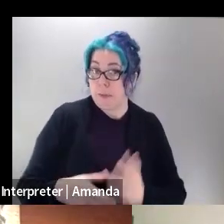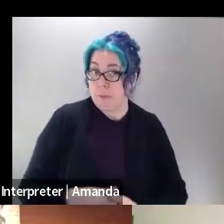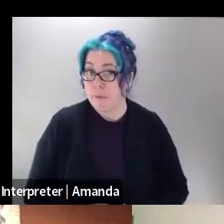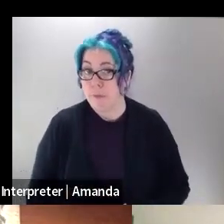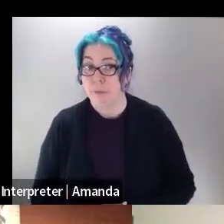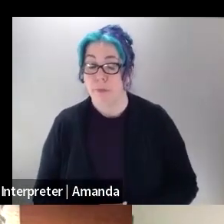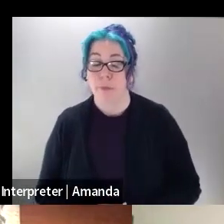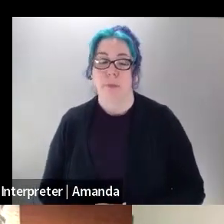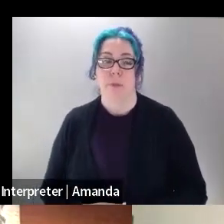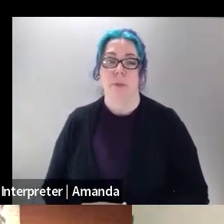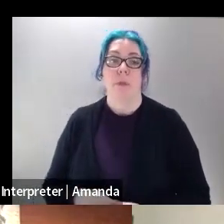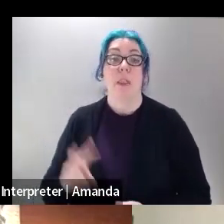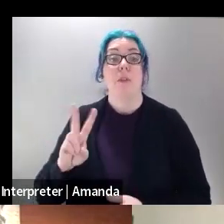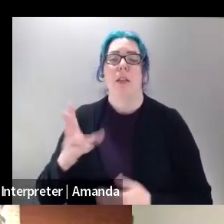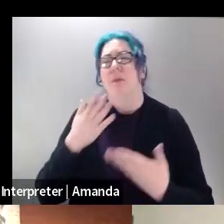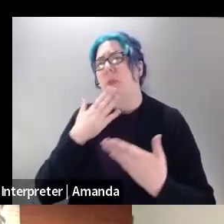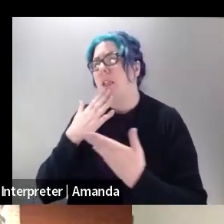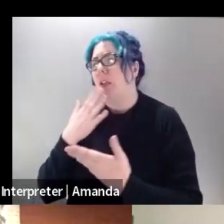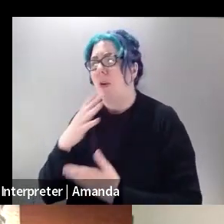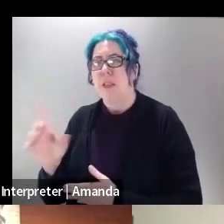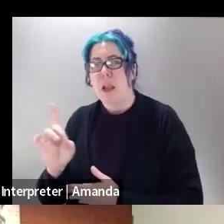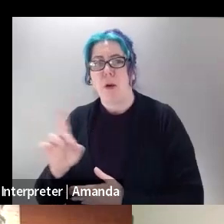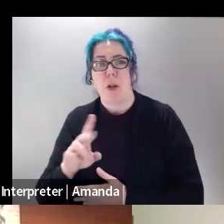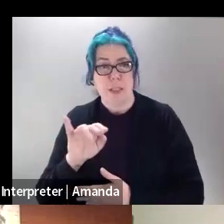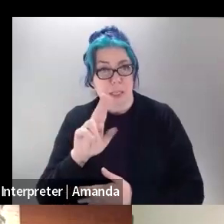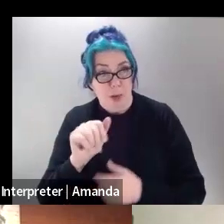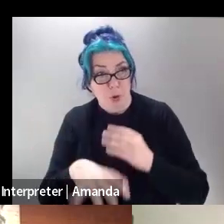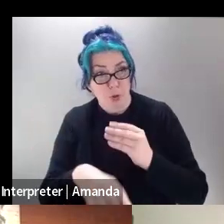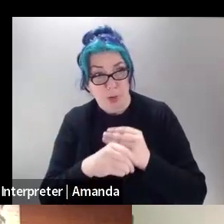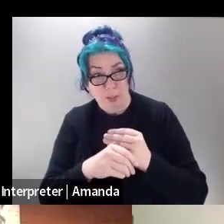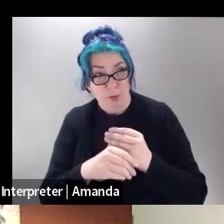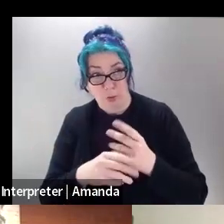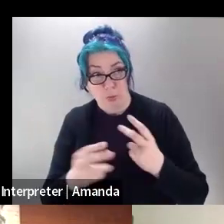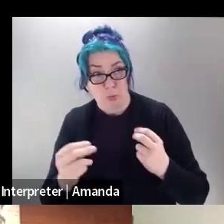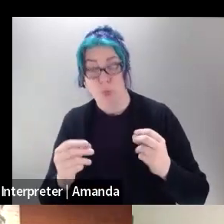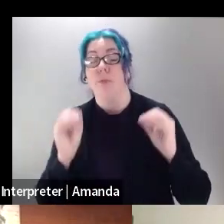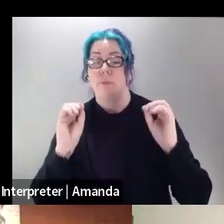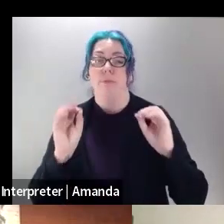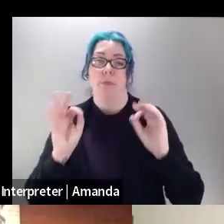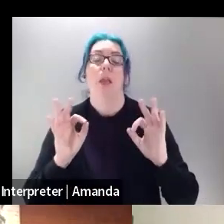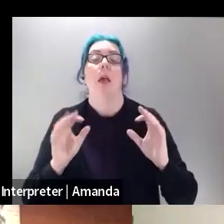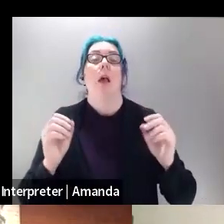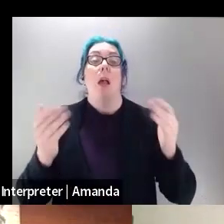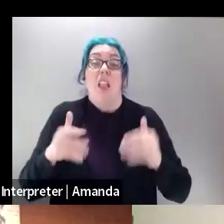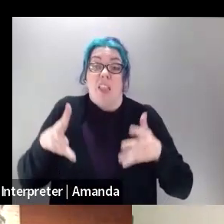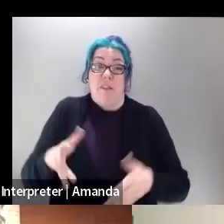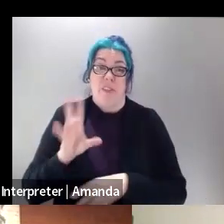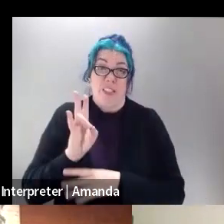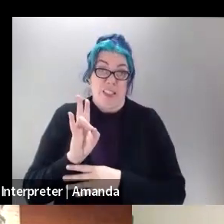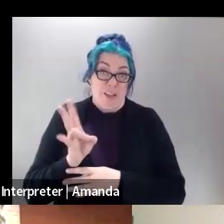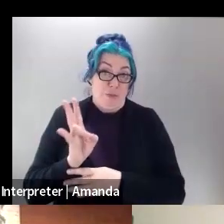Great. So with 7 minutes to go before the end of our session, not to stress about